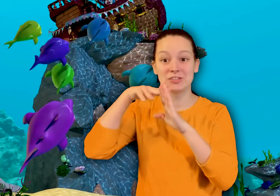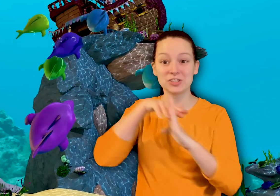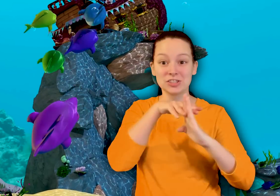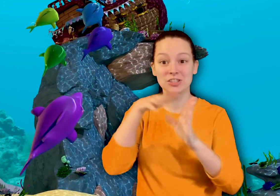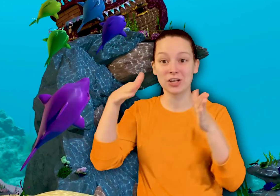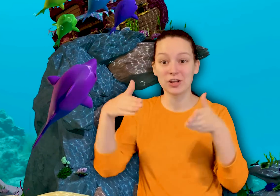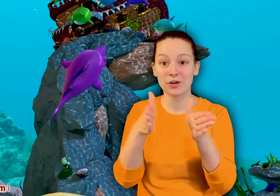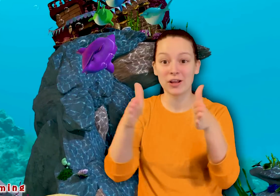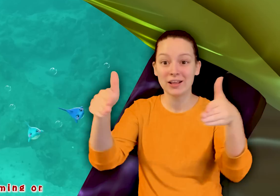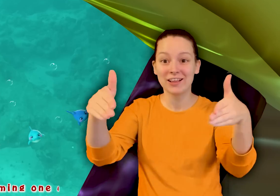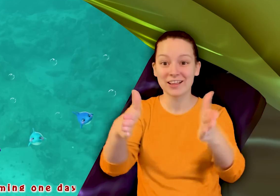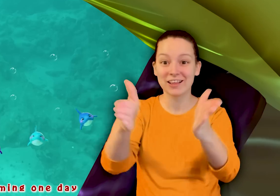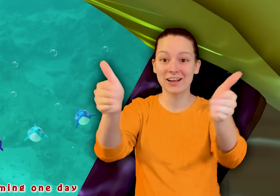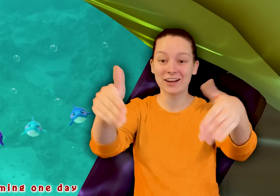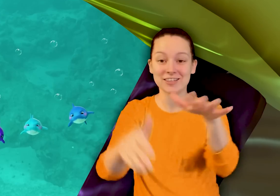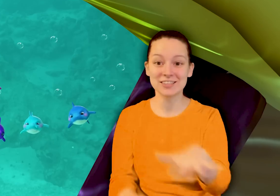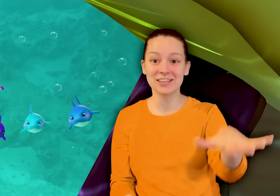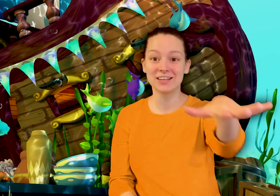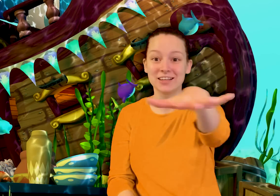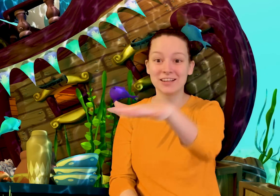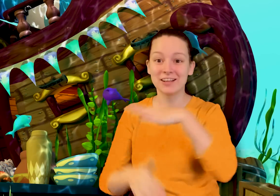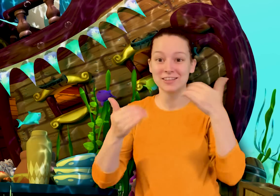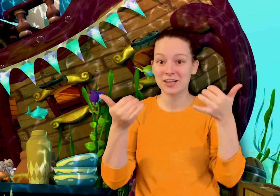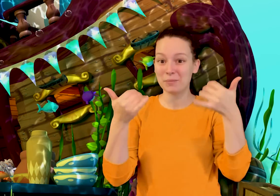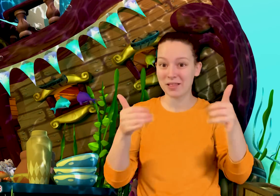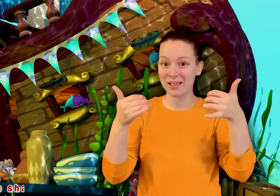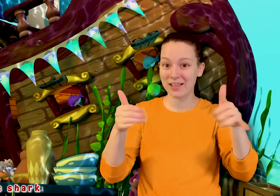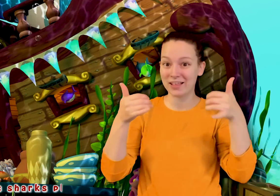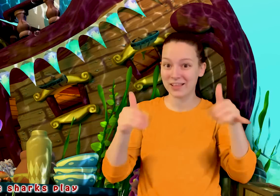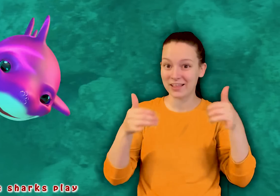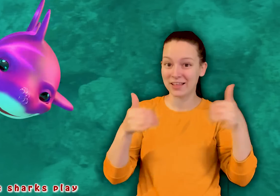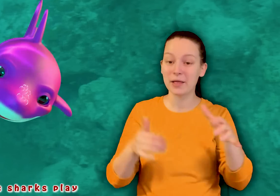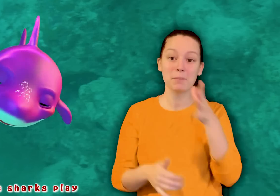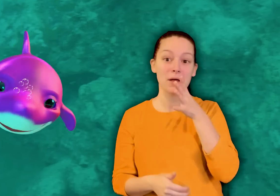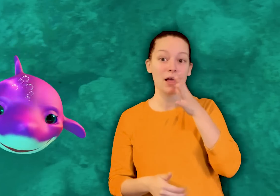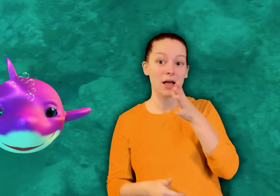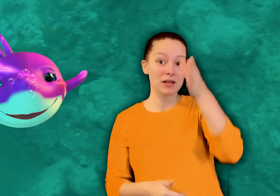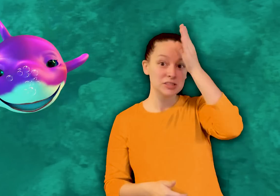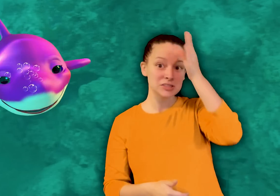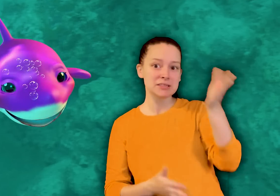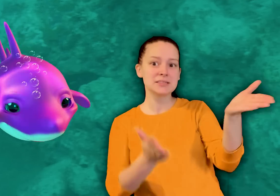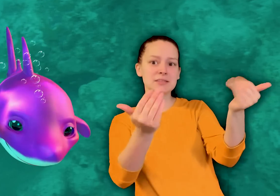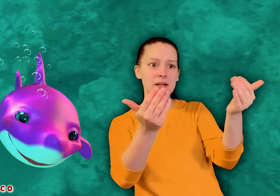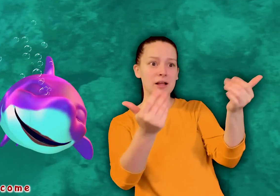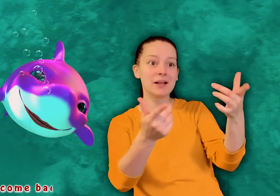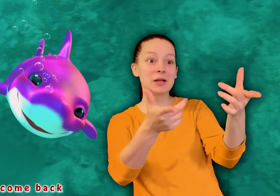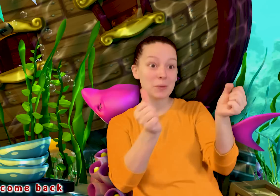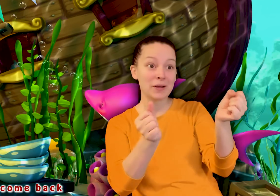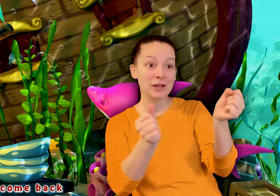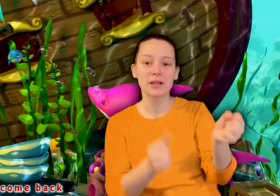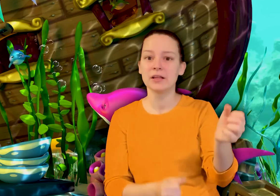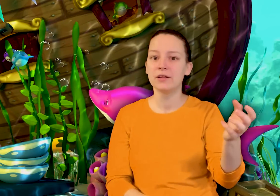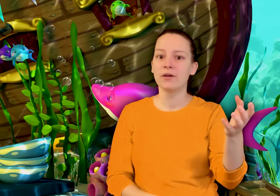five L sharks went swimming one day down in the bay where all the Sharks play mommy sharks said quick